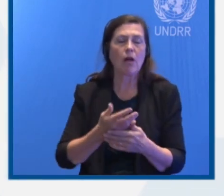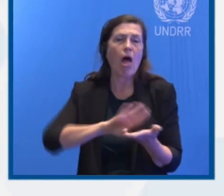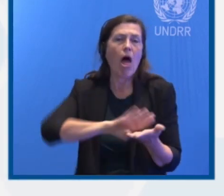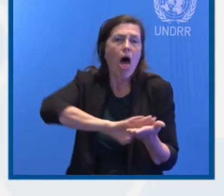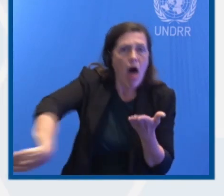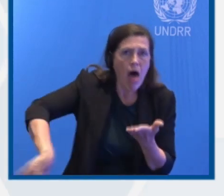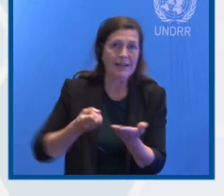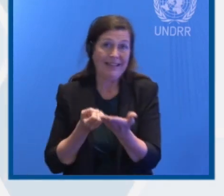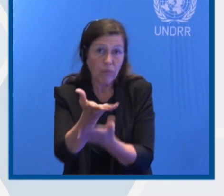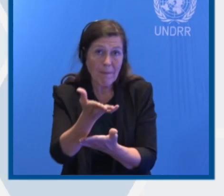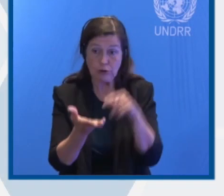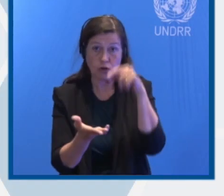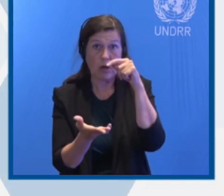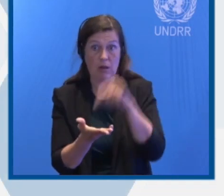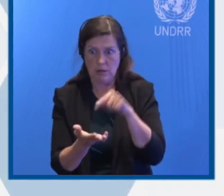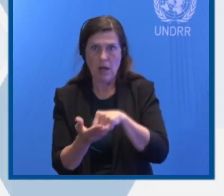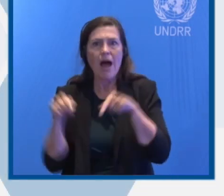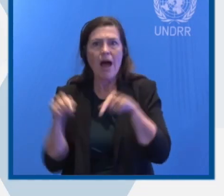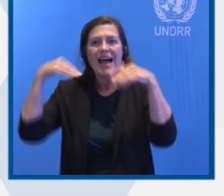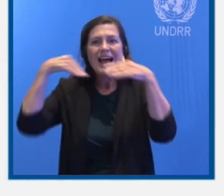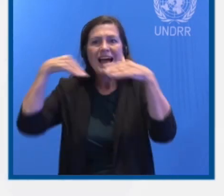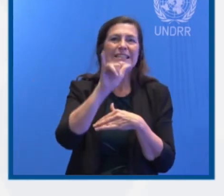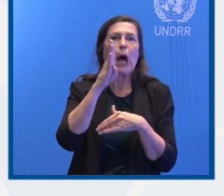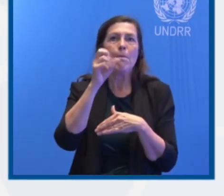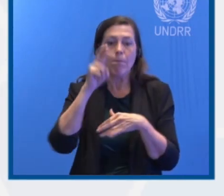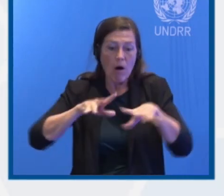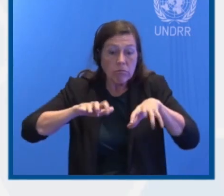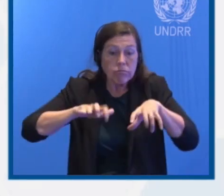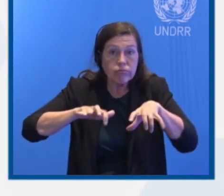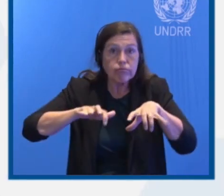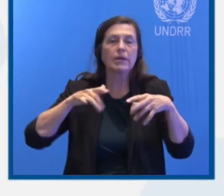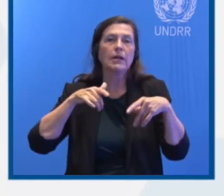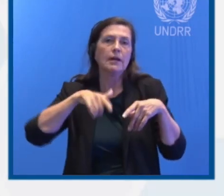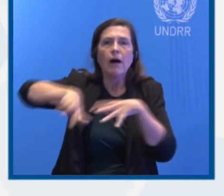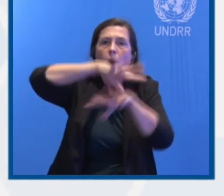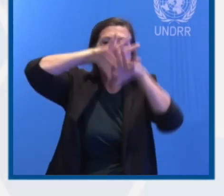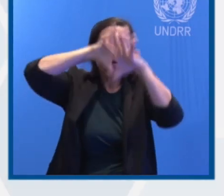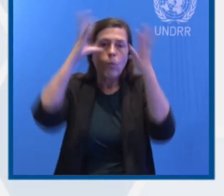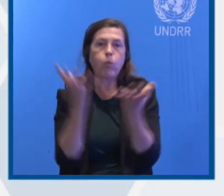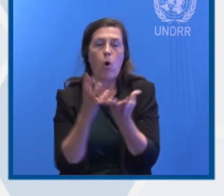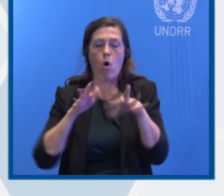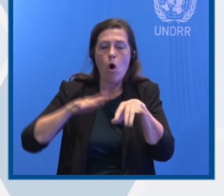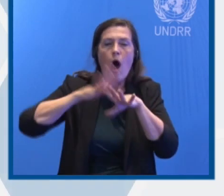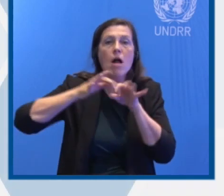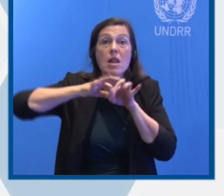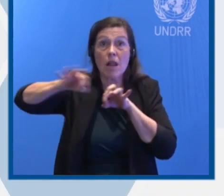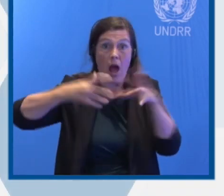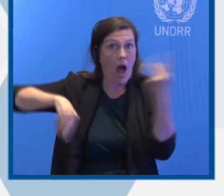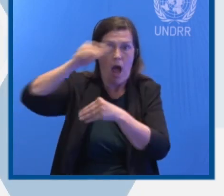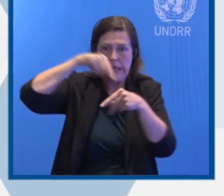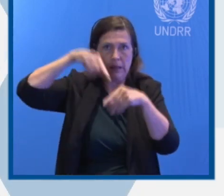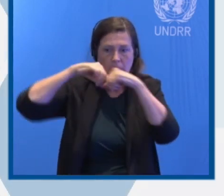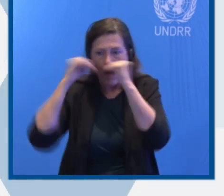war. The legal frame should be linked to financing also,